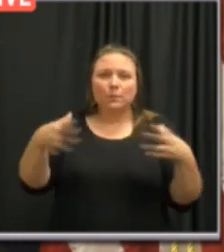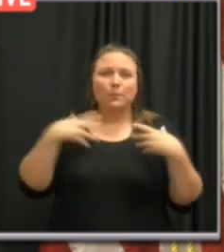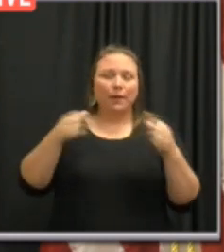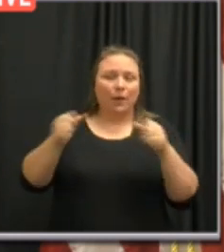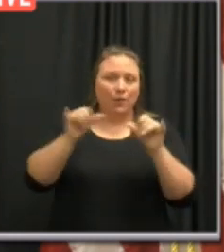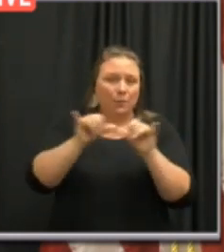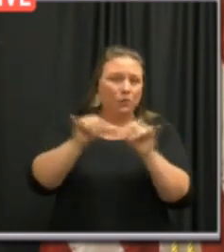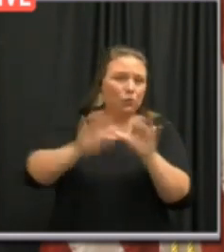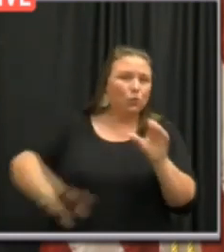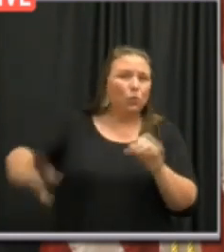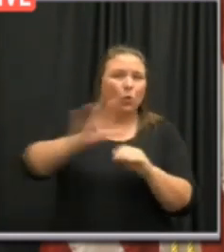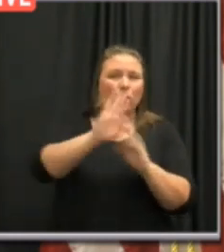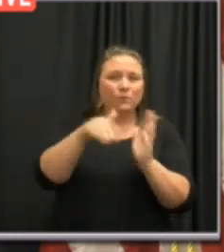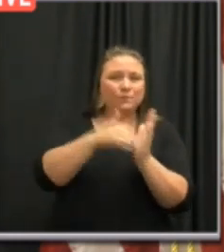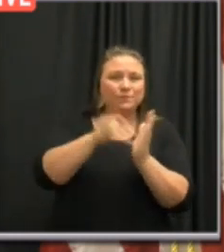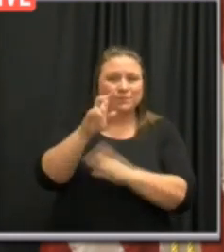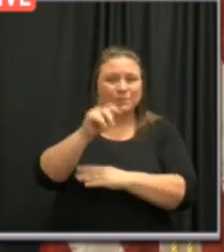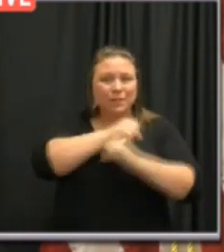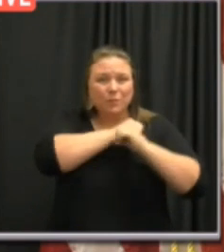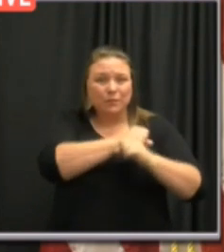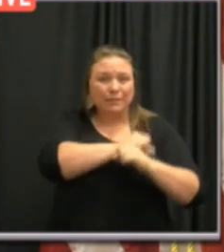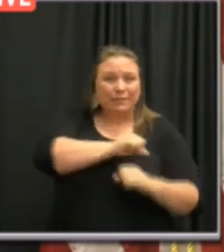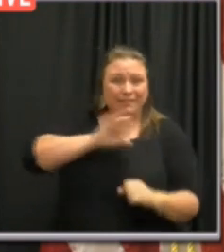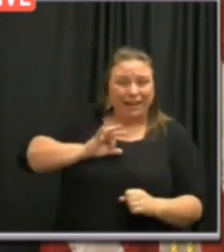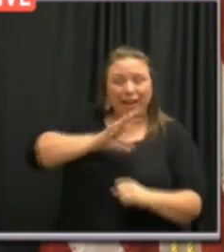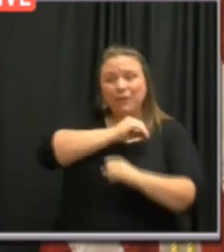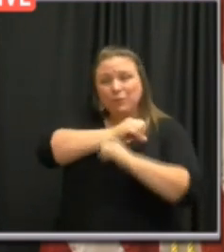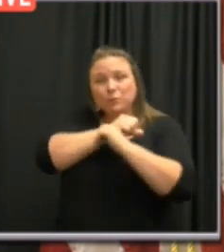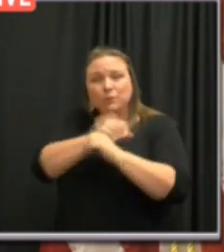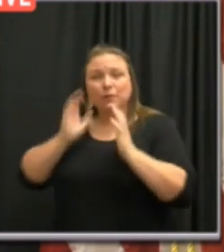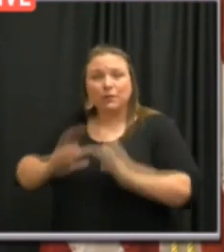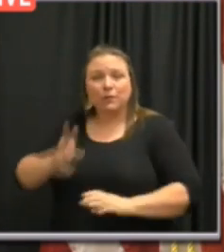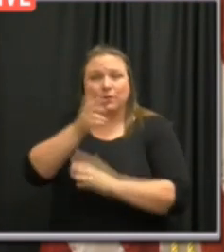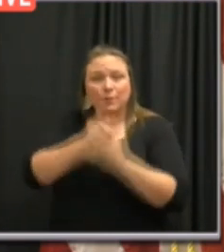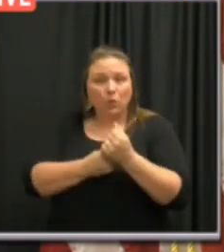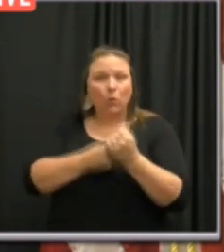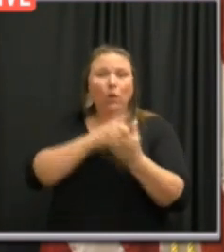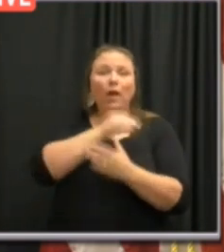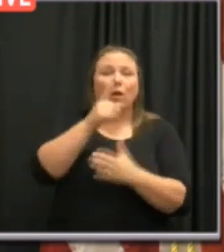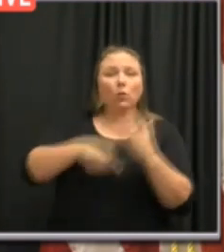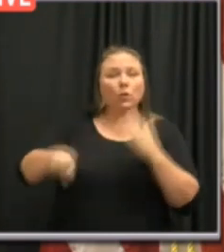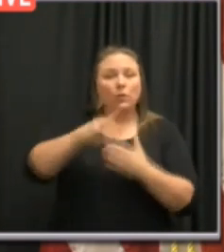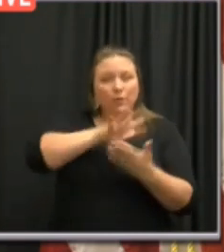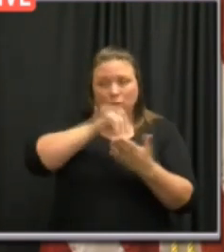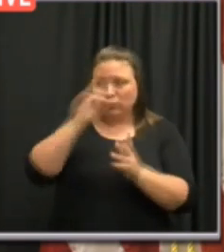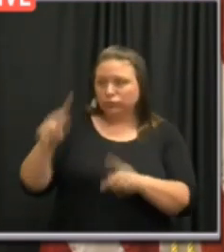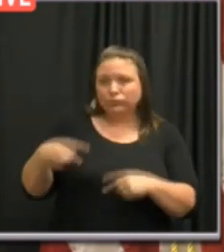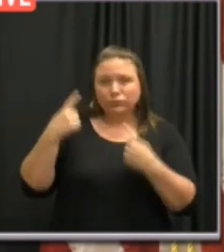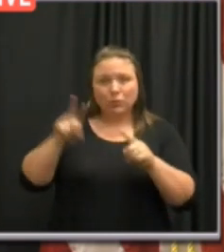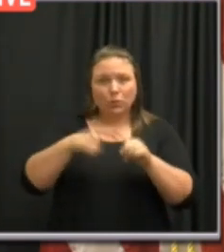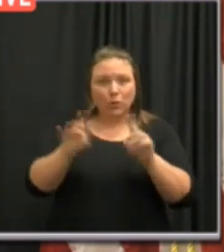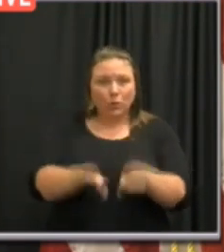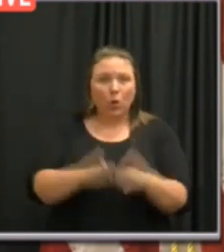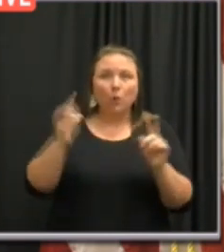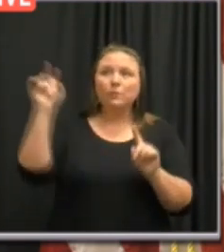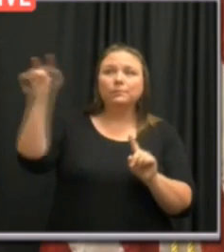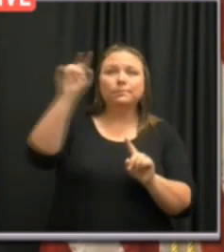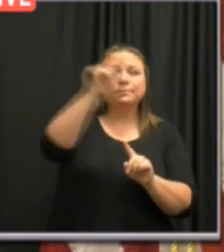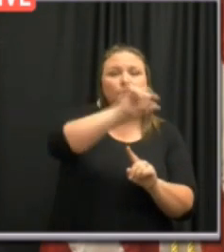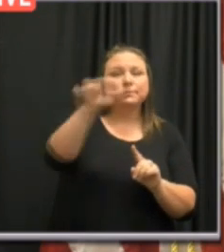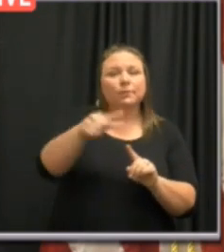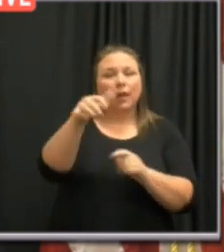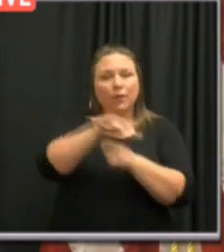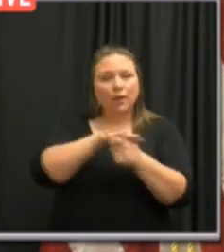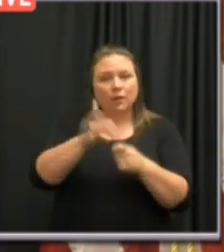Tennessee to protect restaurant staff and customers, and what they have learned from reopening in other areas of the